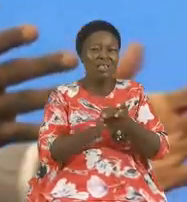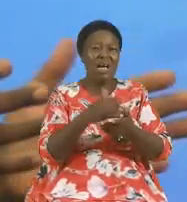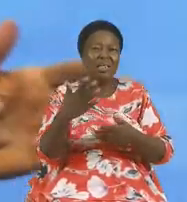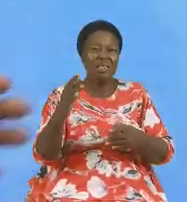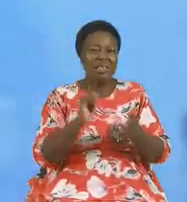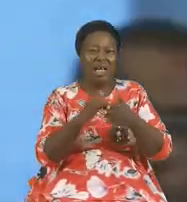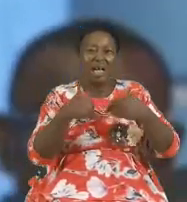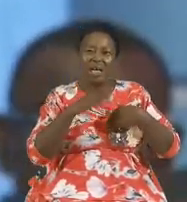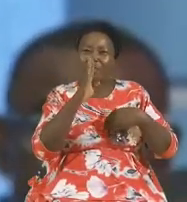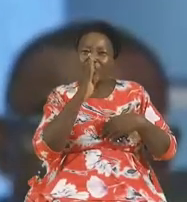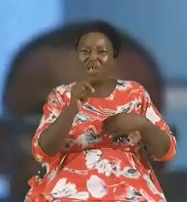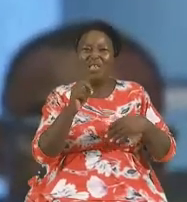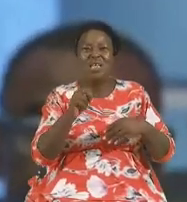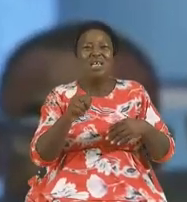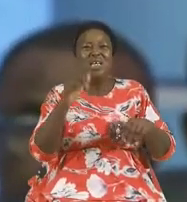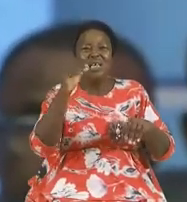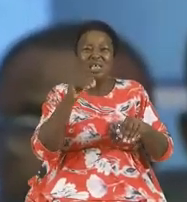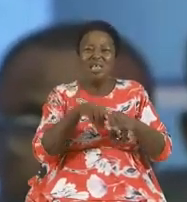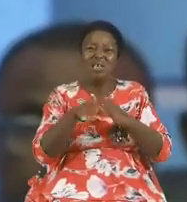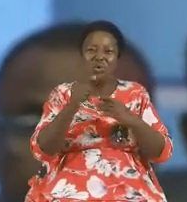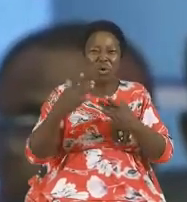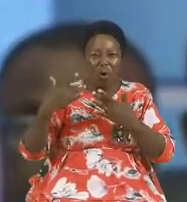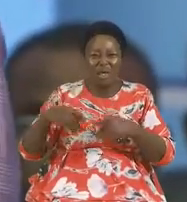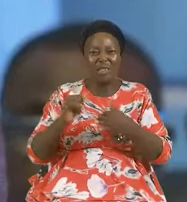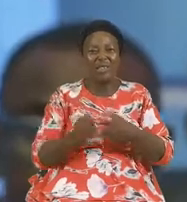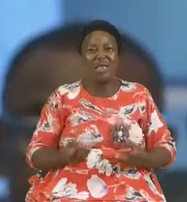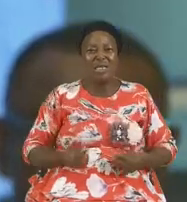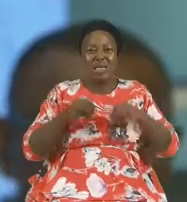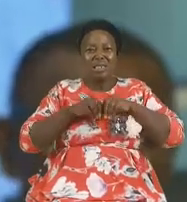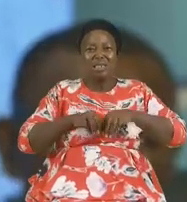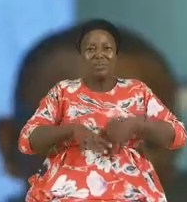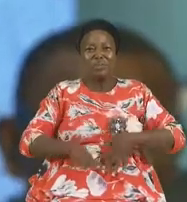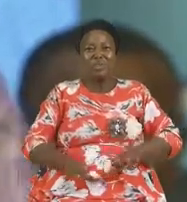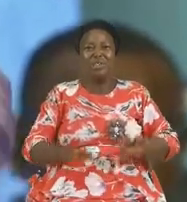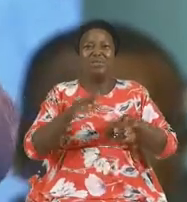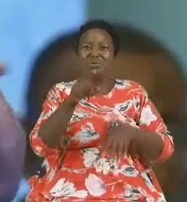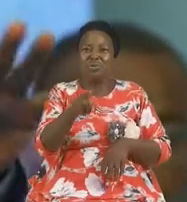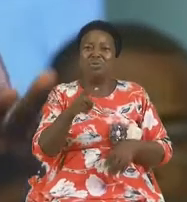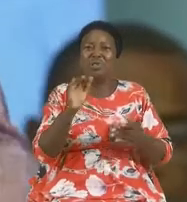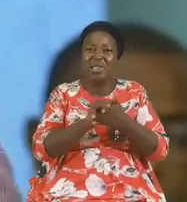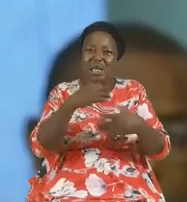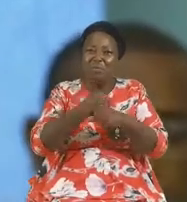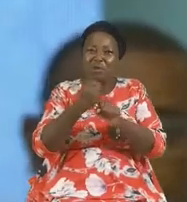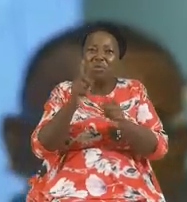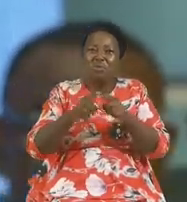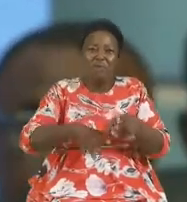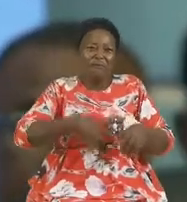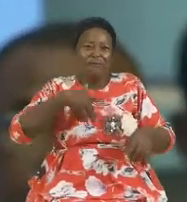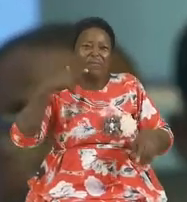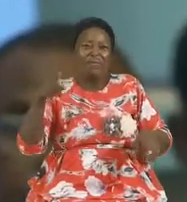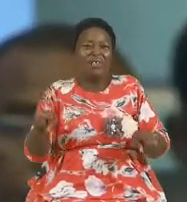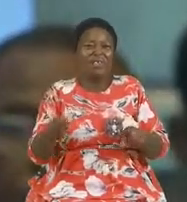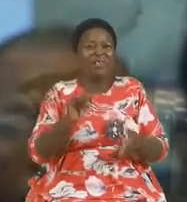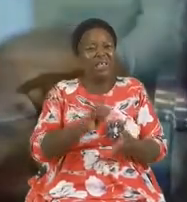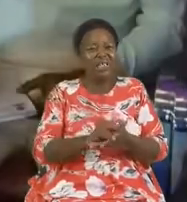you go back, that thing that had been in the soul, that depresses you, that makes